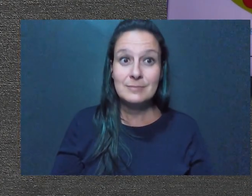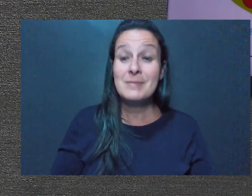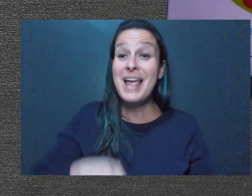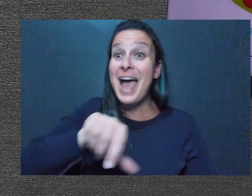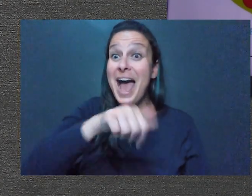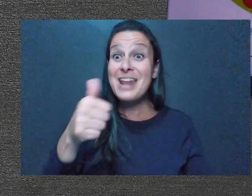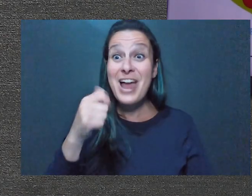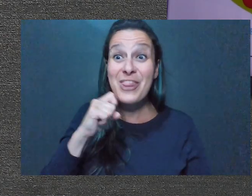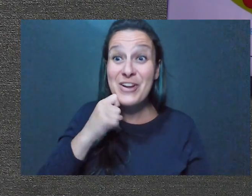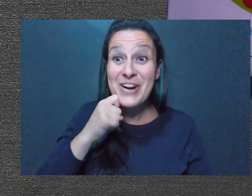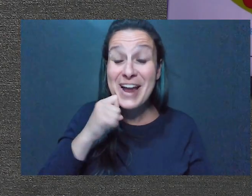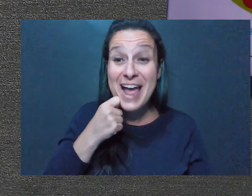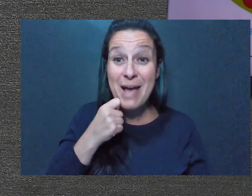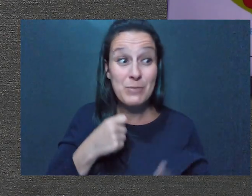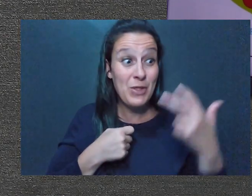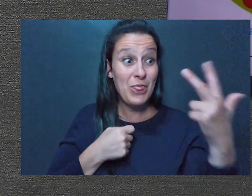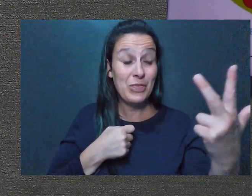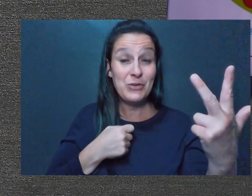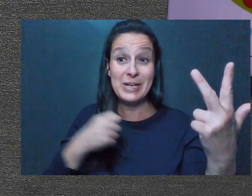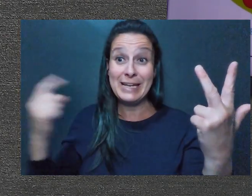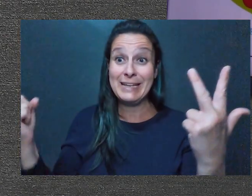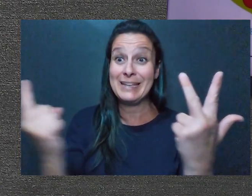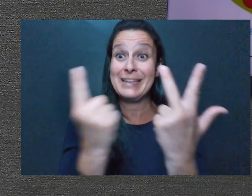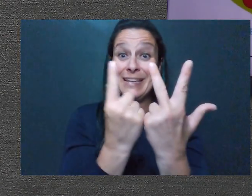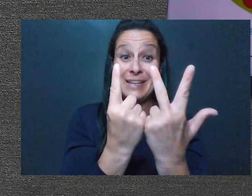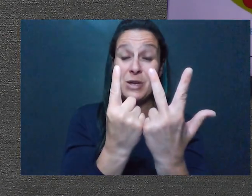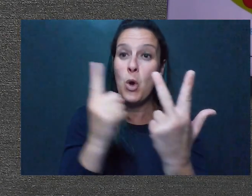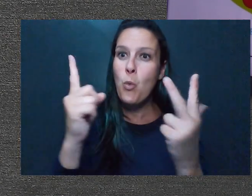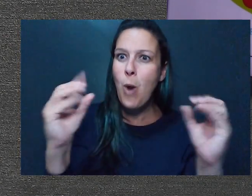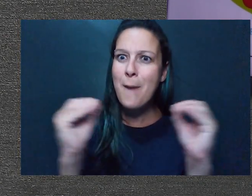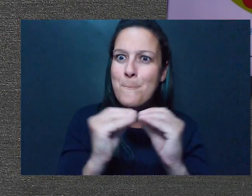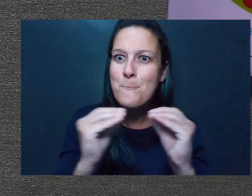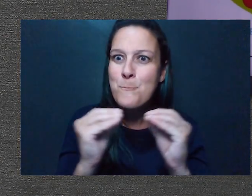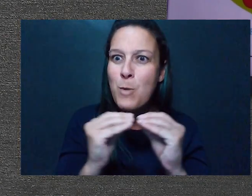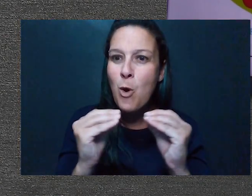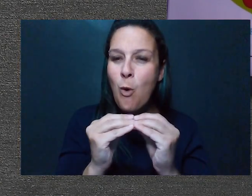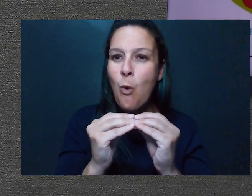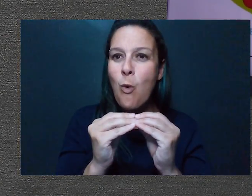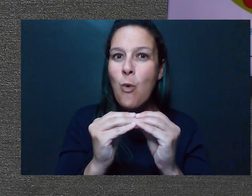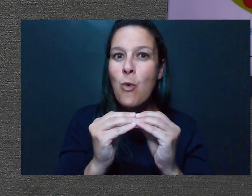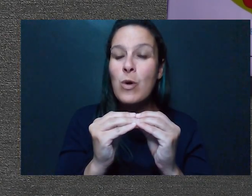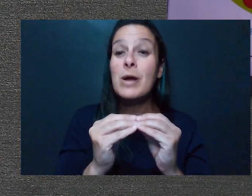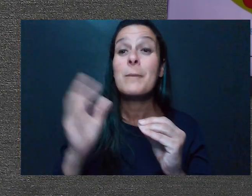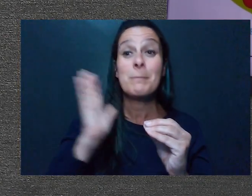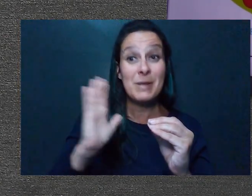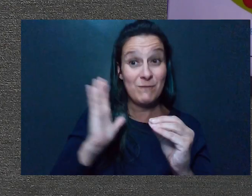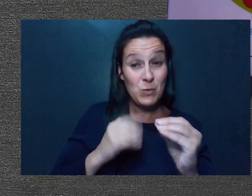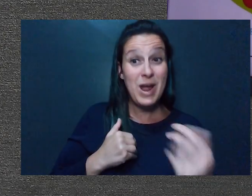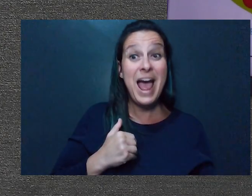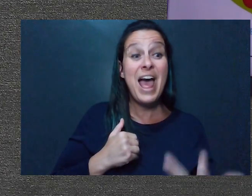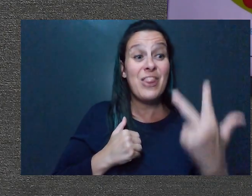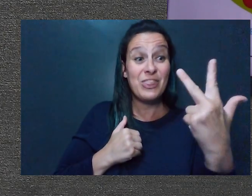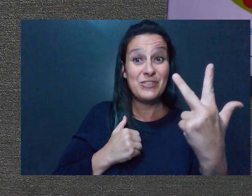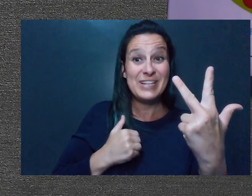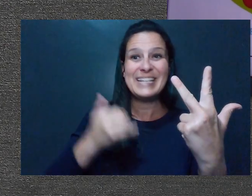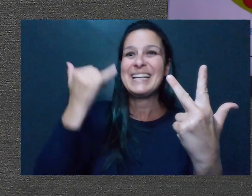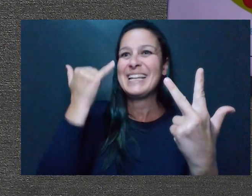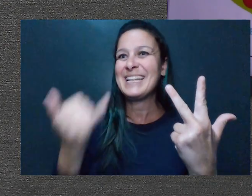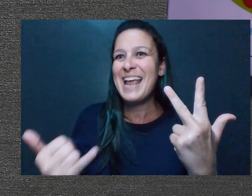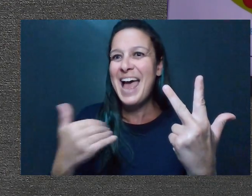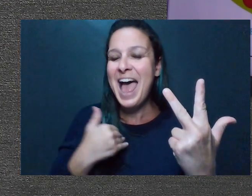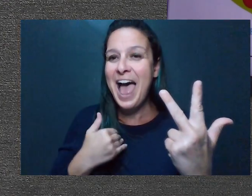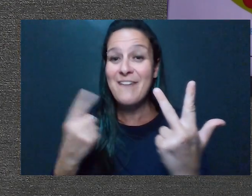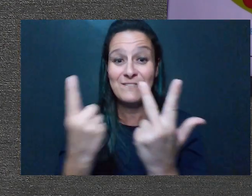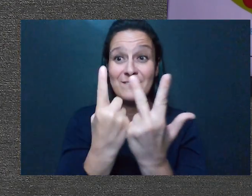Another apple. Here's 1 more. I had 3. Now I